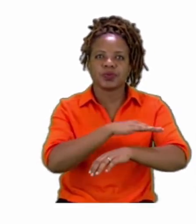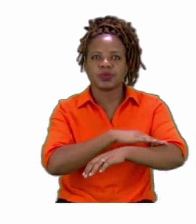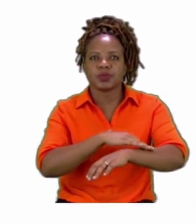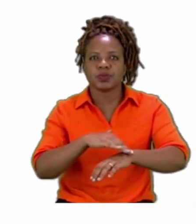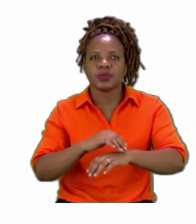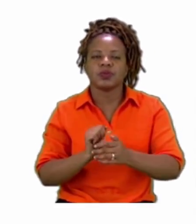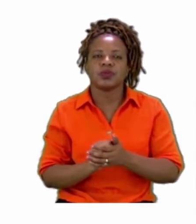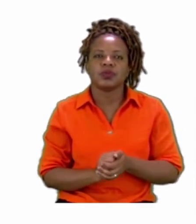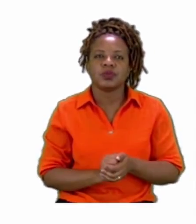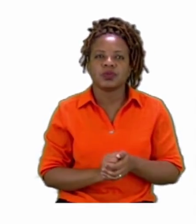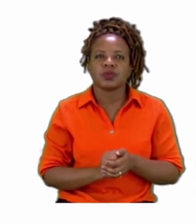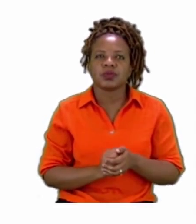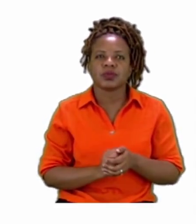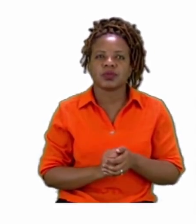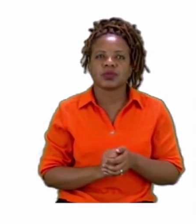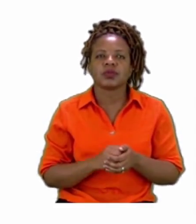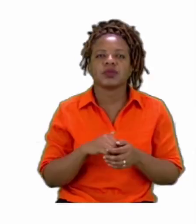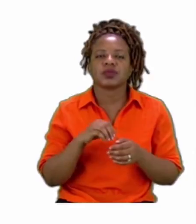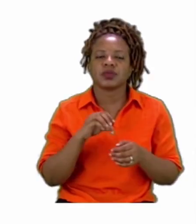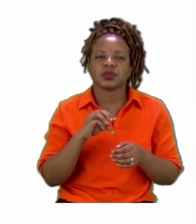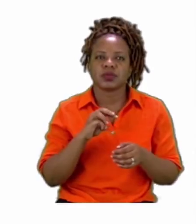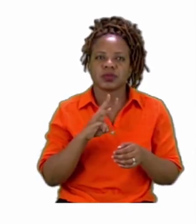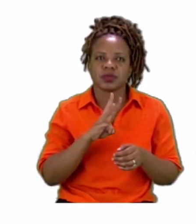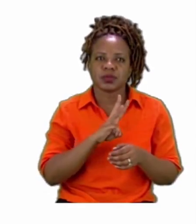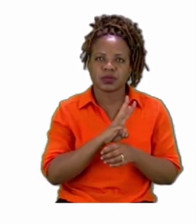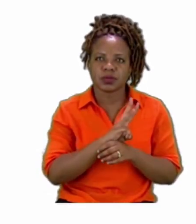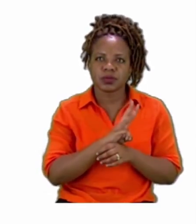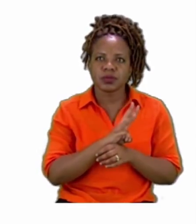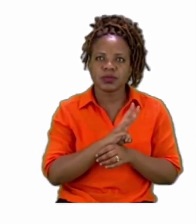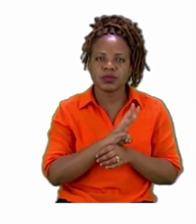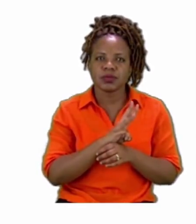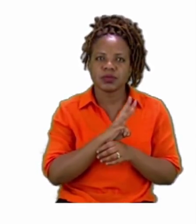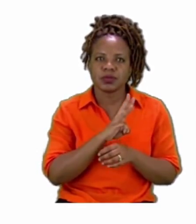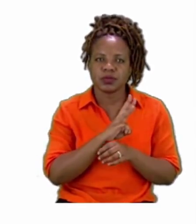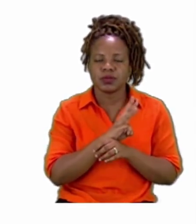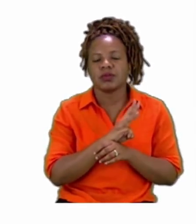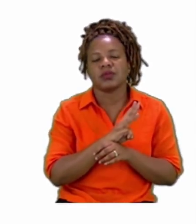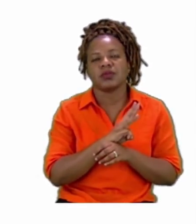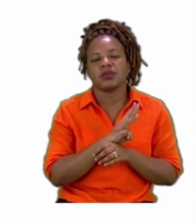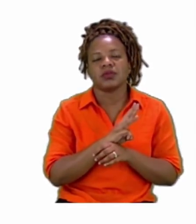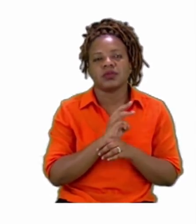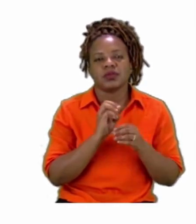street will be our third one. So I'd like you to put a little 3 next to that sentence. Now let's